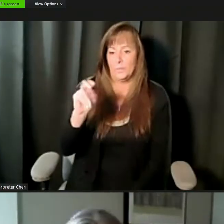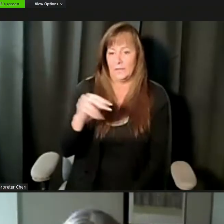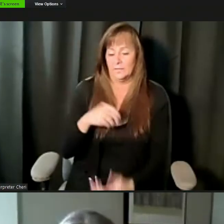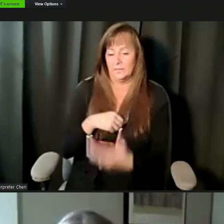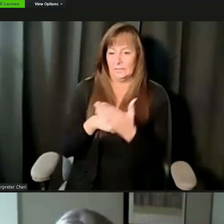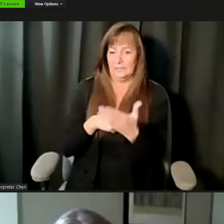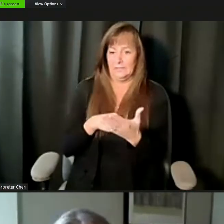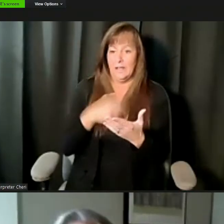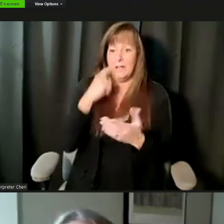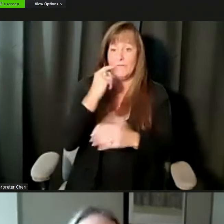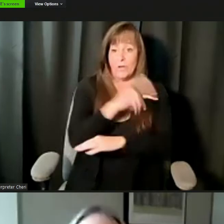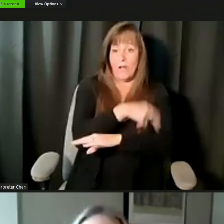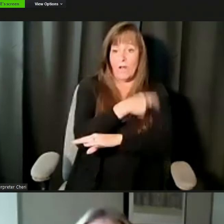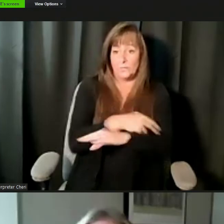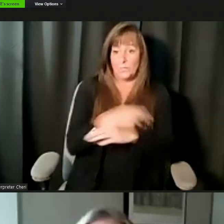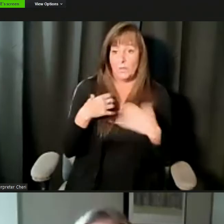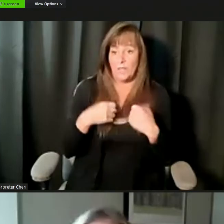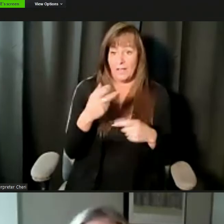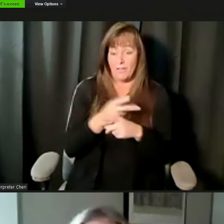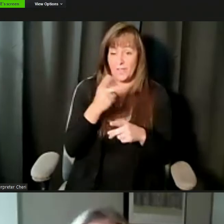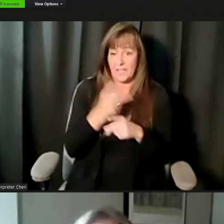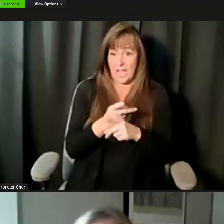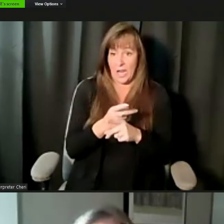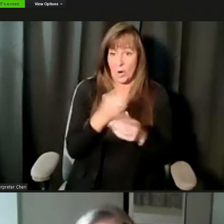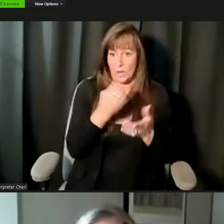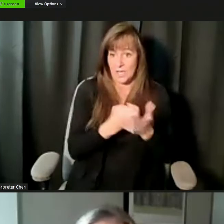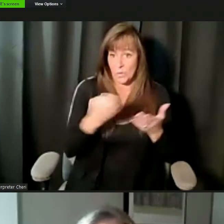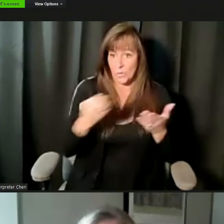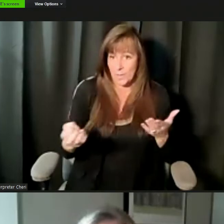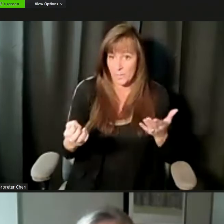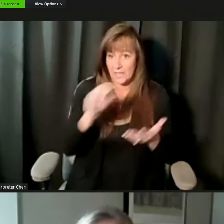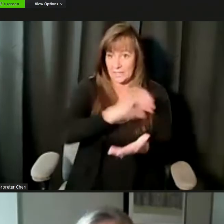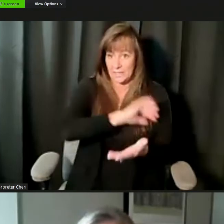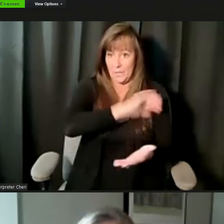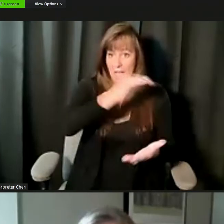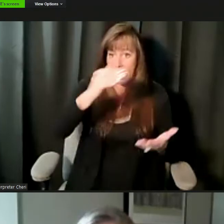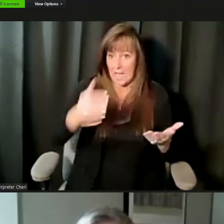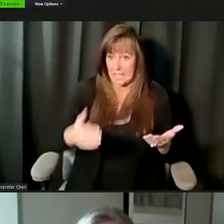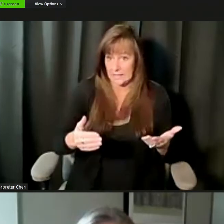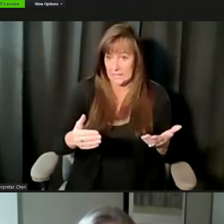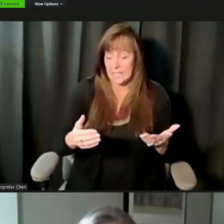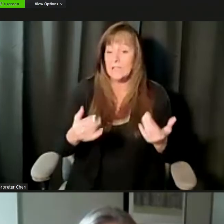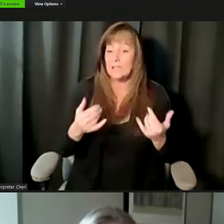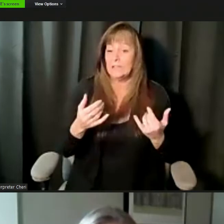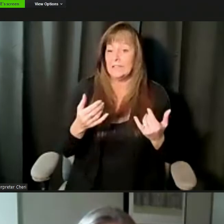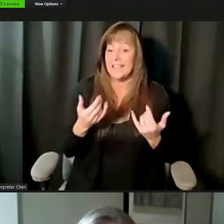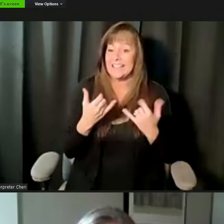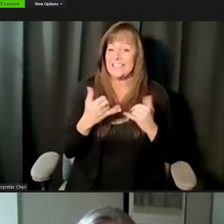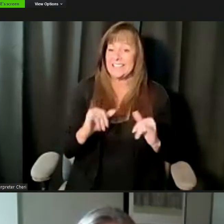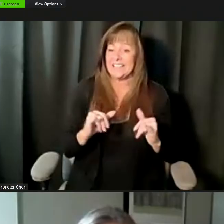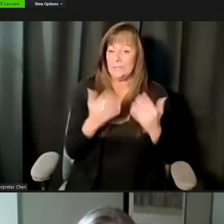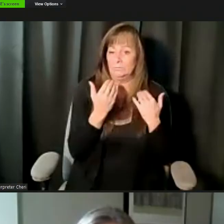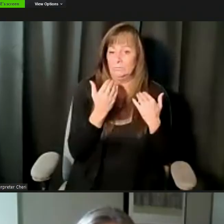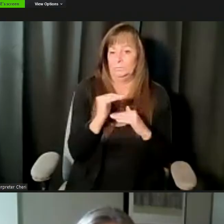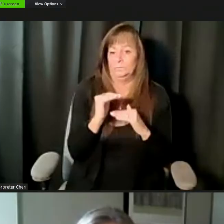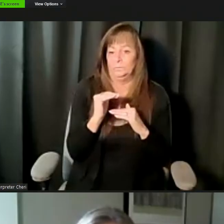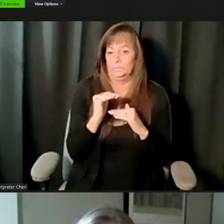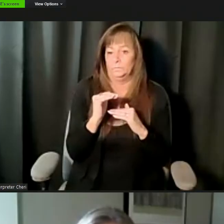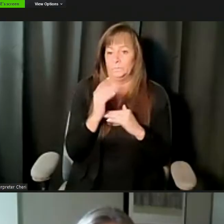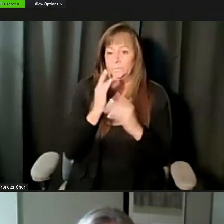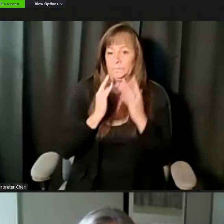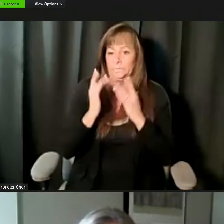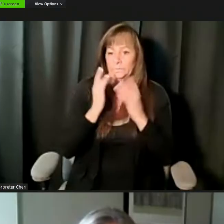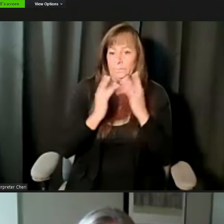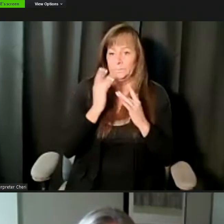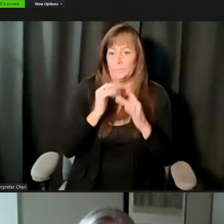hospital and the healthcare supply chain goes, things are still tight. we have not returned to where